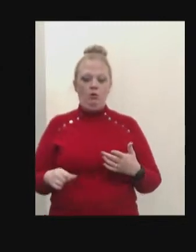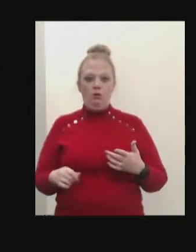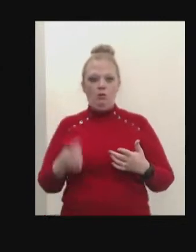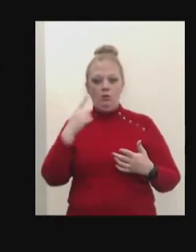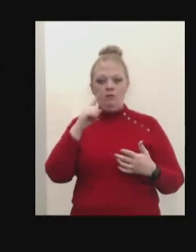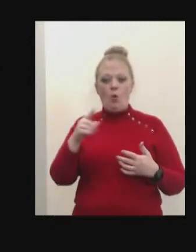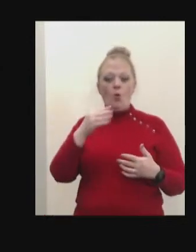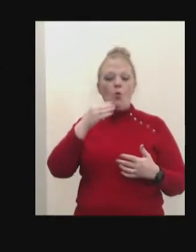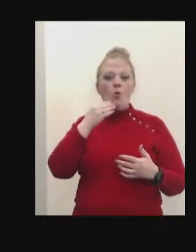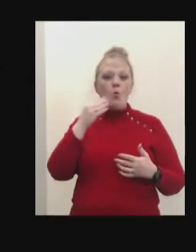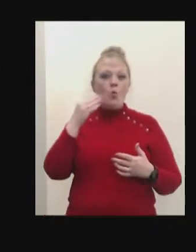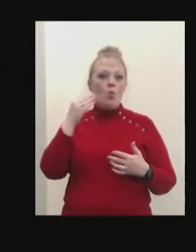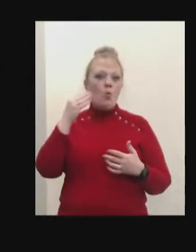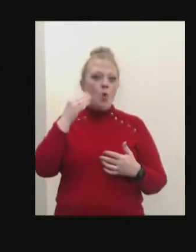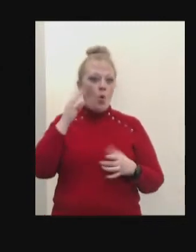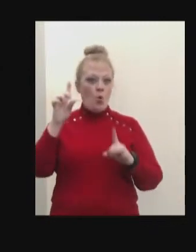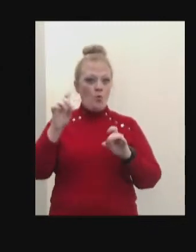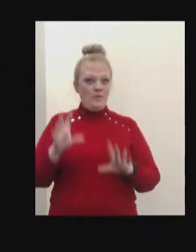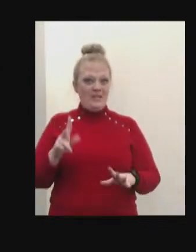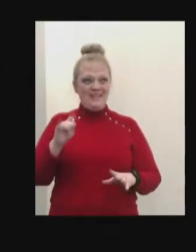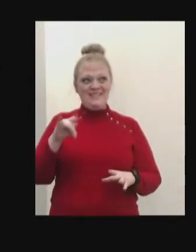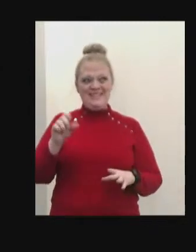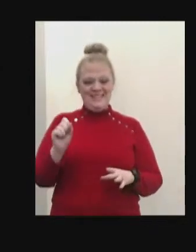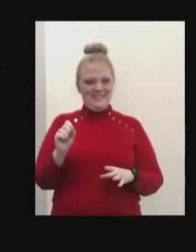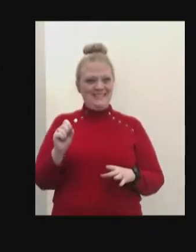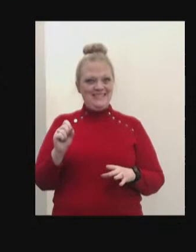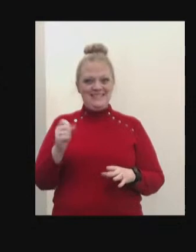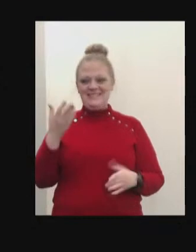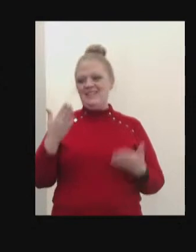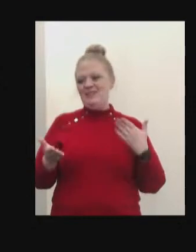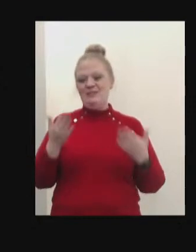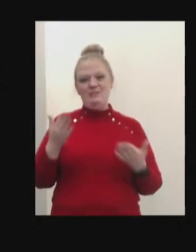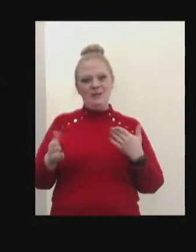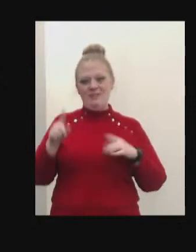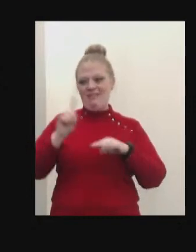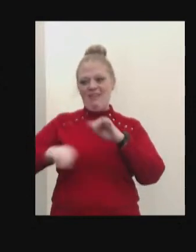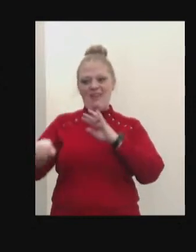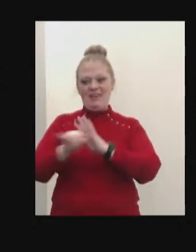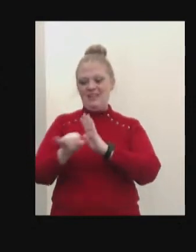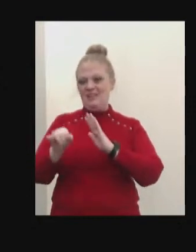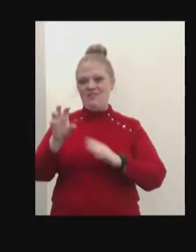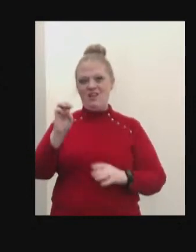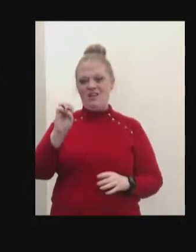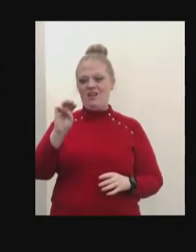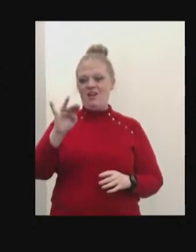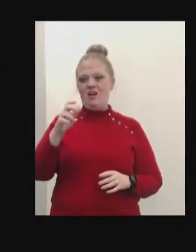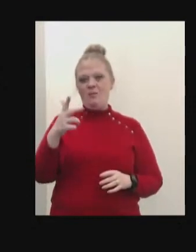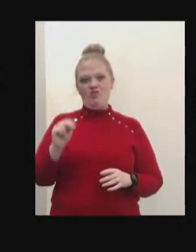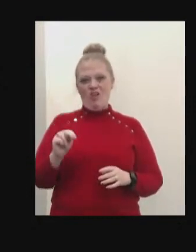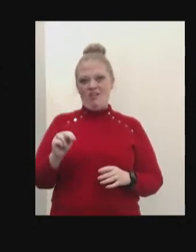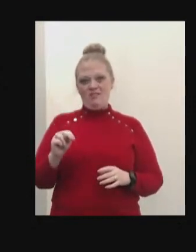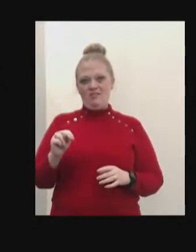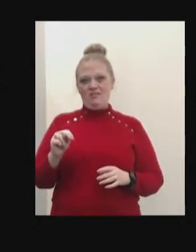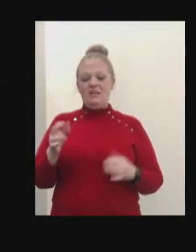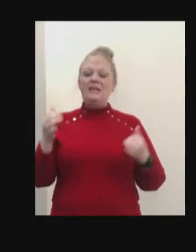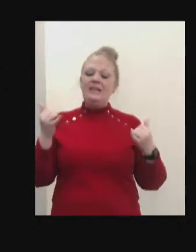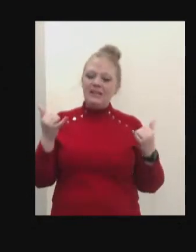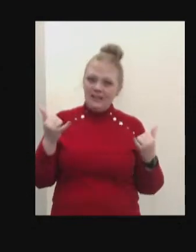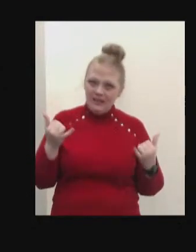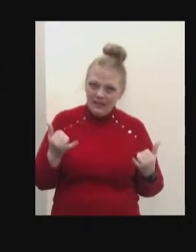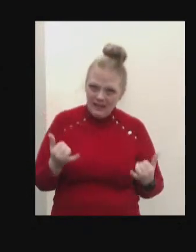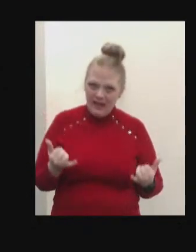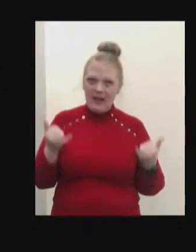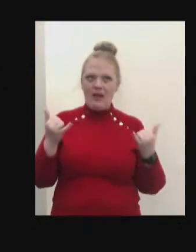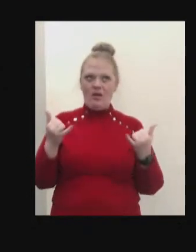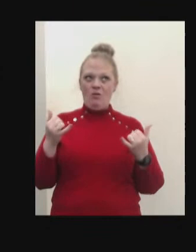at-home test kits that might not be able to identify the Omicron variant. We now, as of basically the